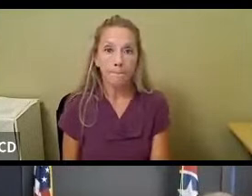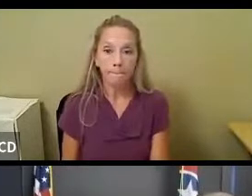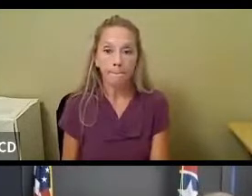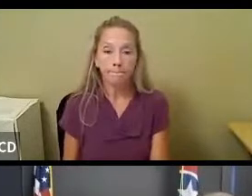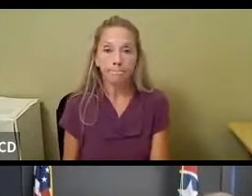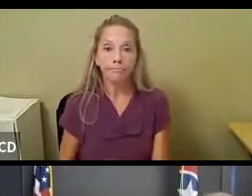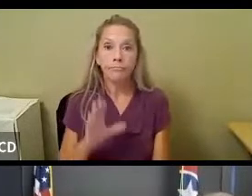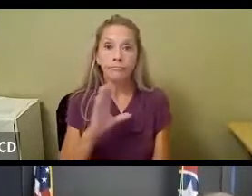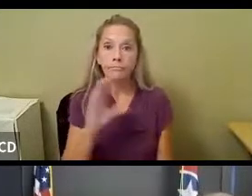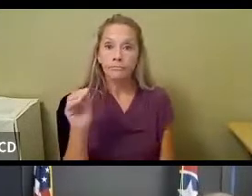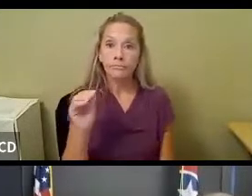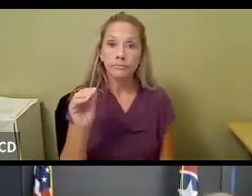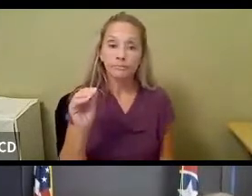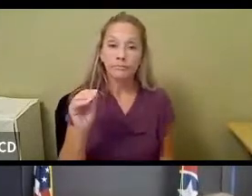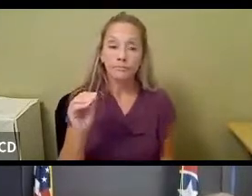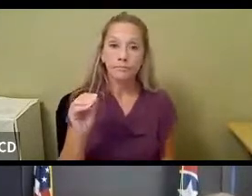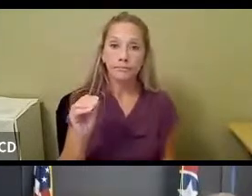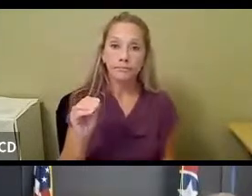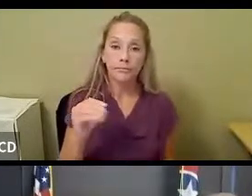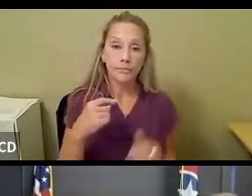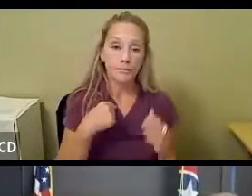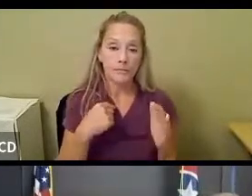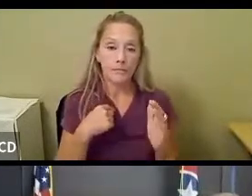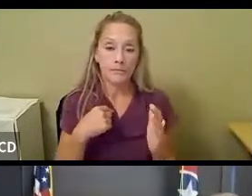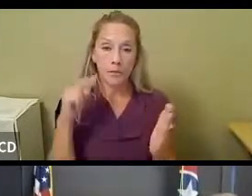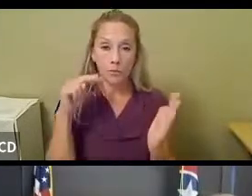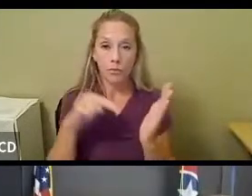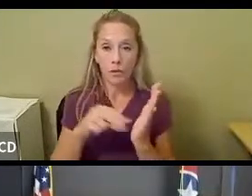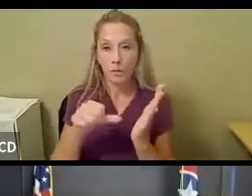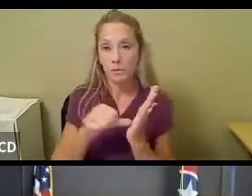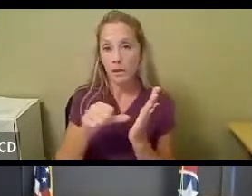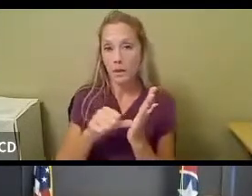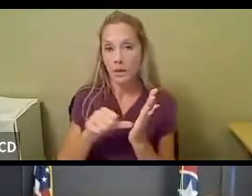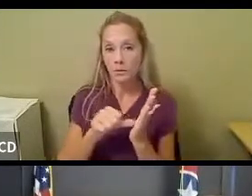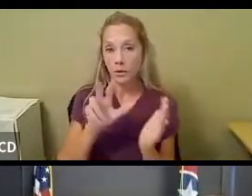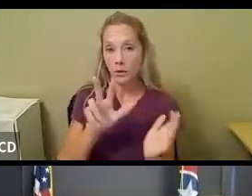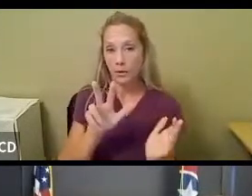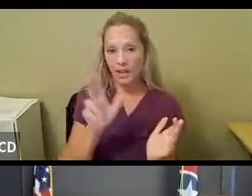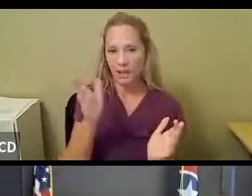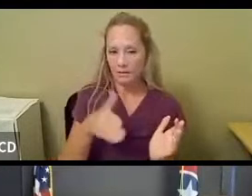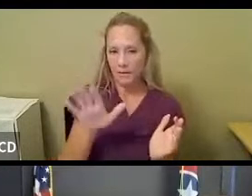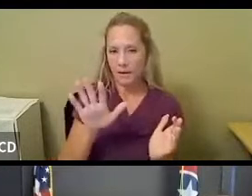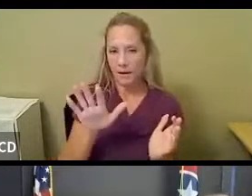And then when I look at page 3 of 5,